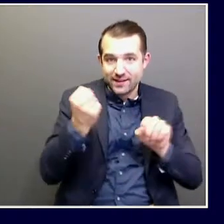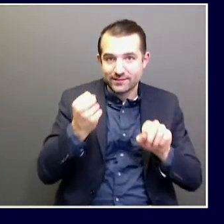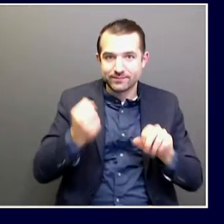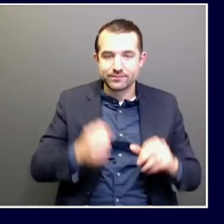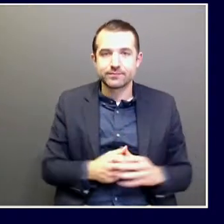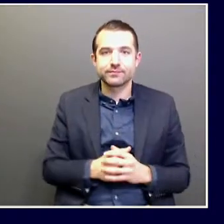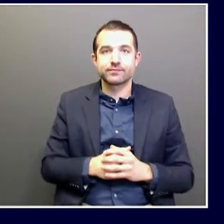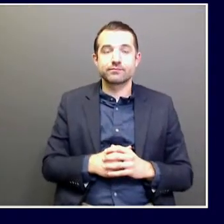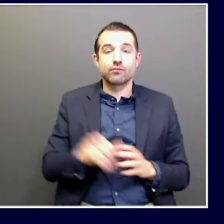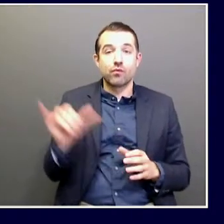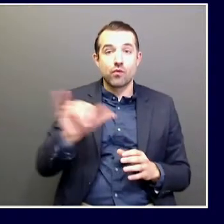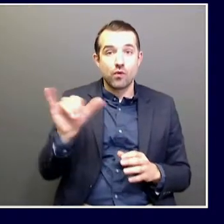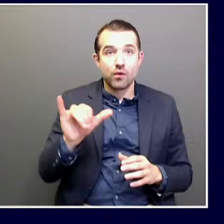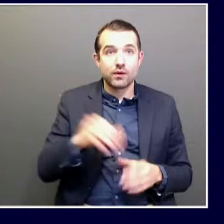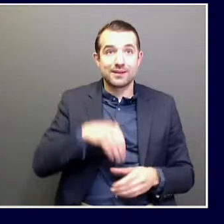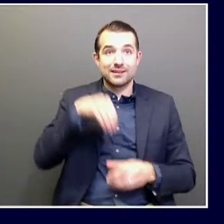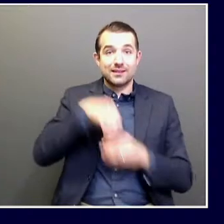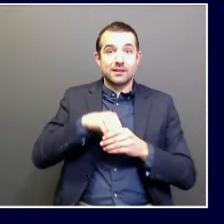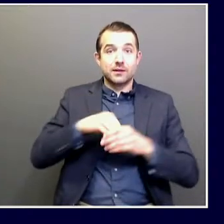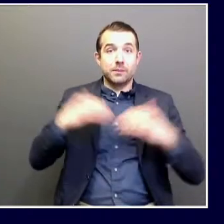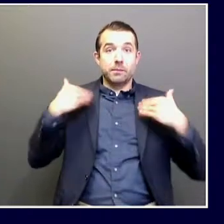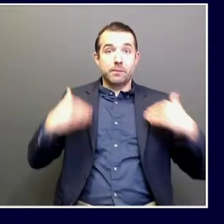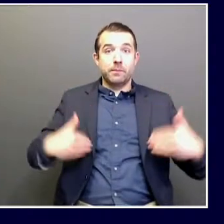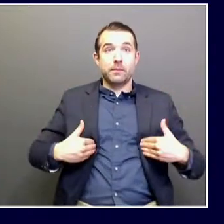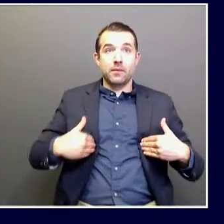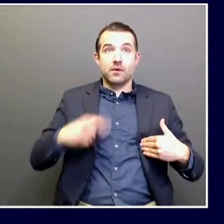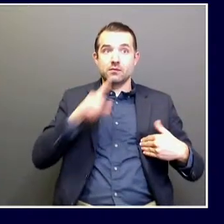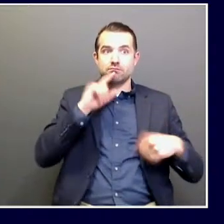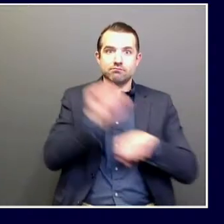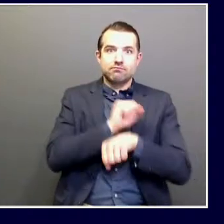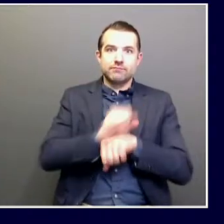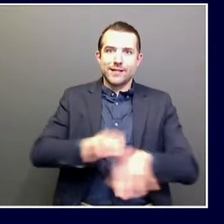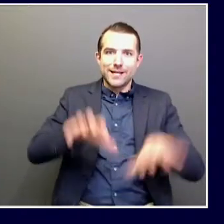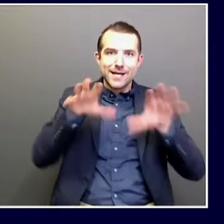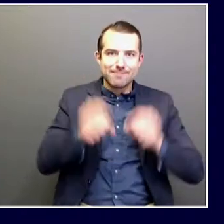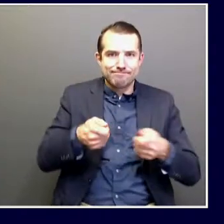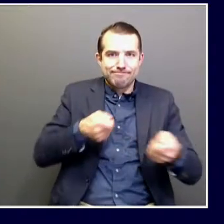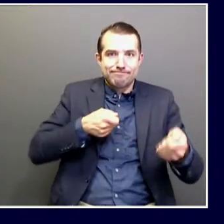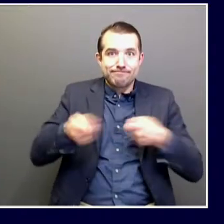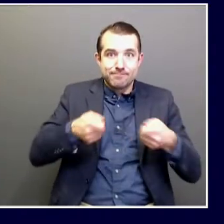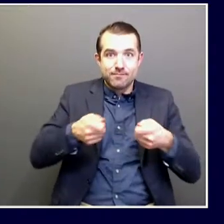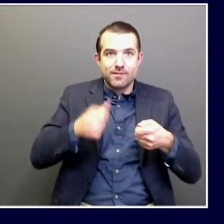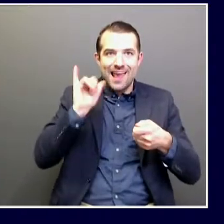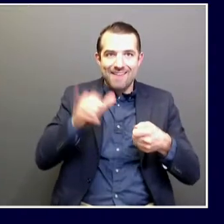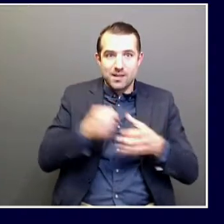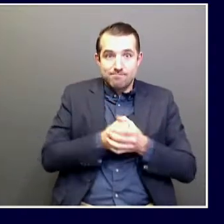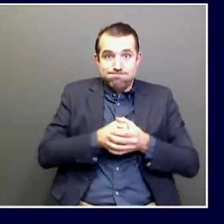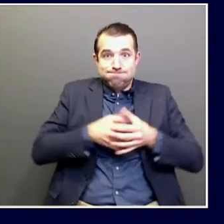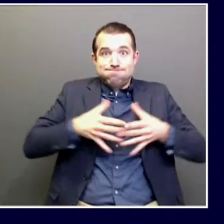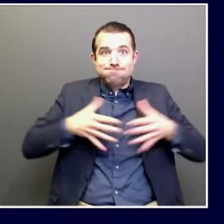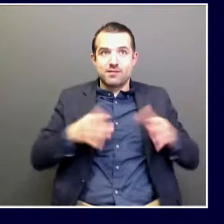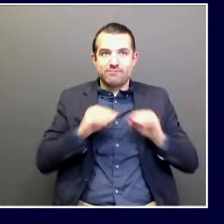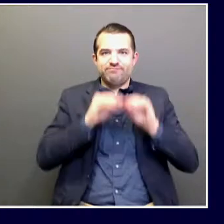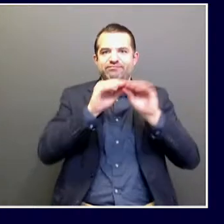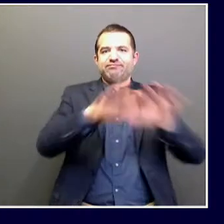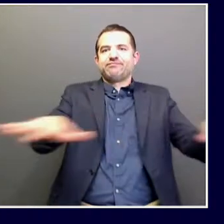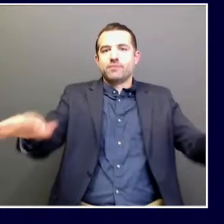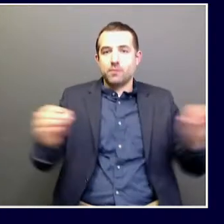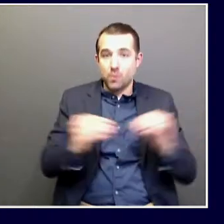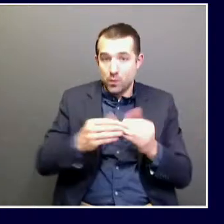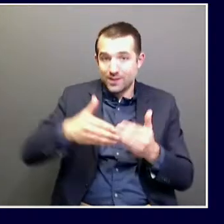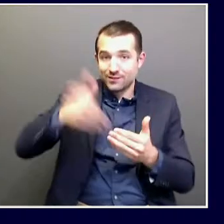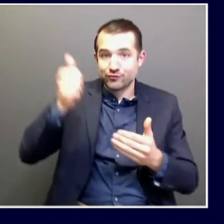at commandeering our body's cells in order to use that as a site to replicate. Other studies and case reports